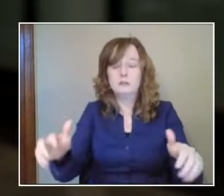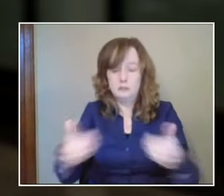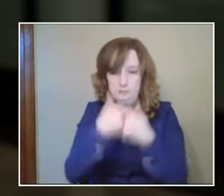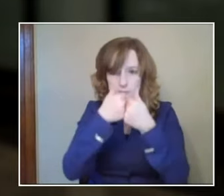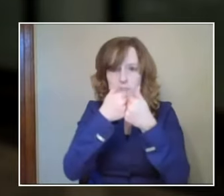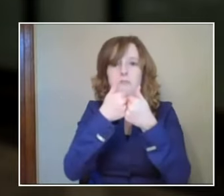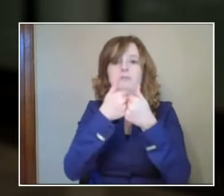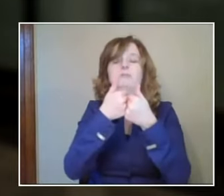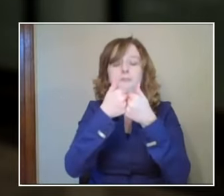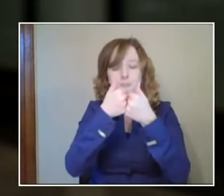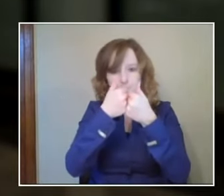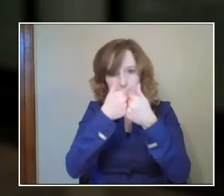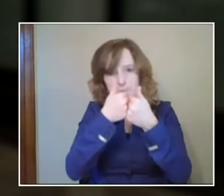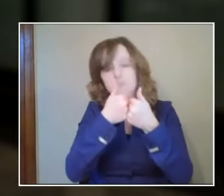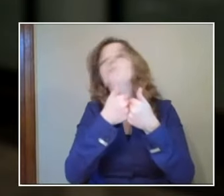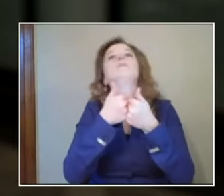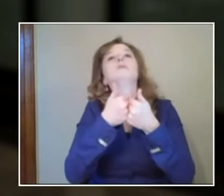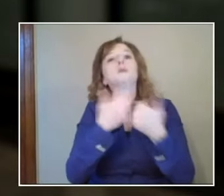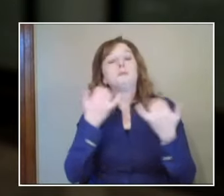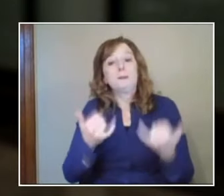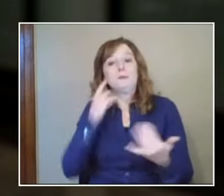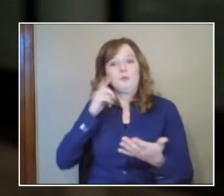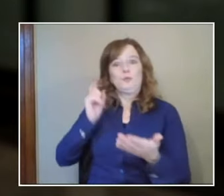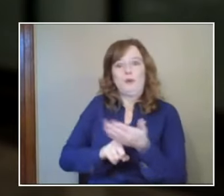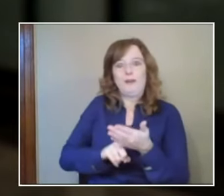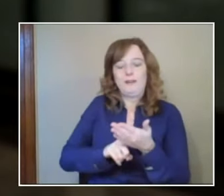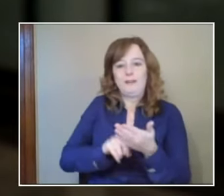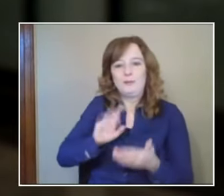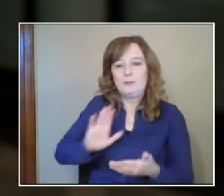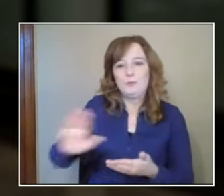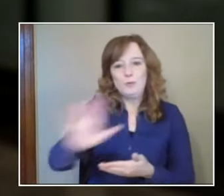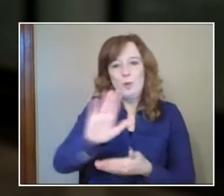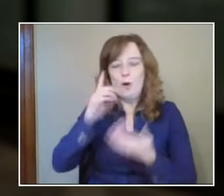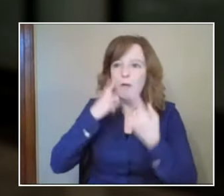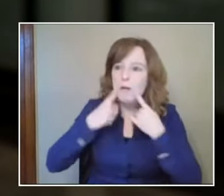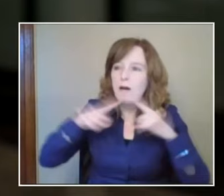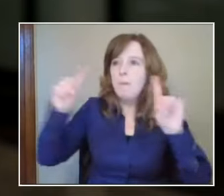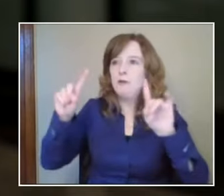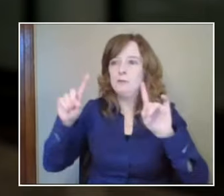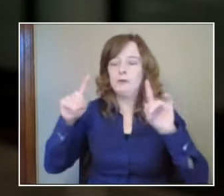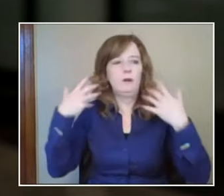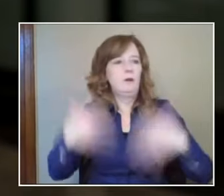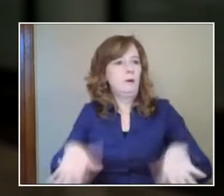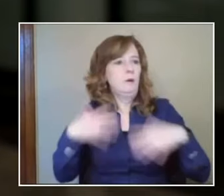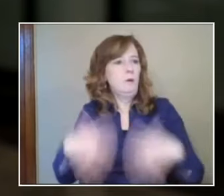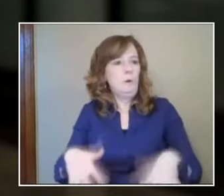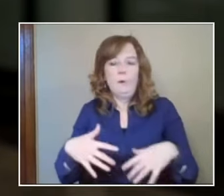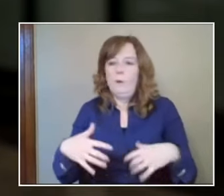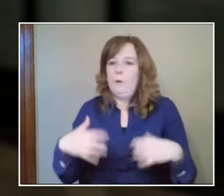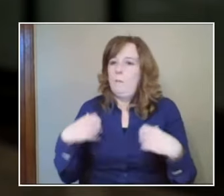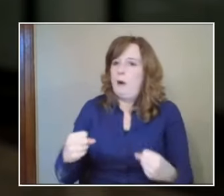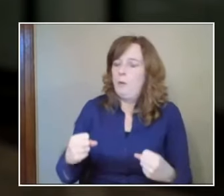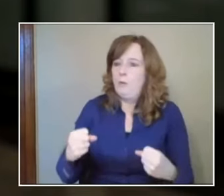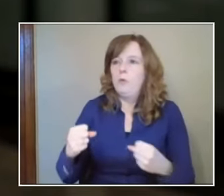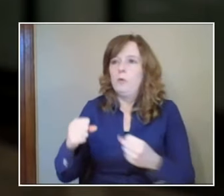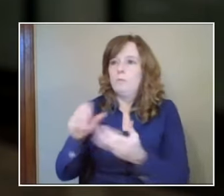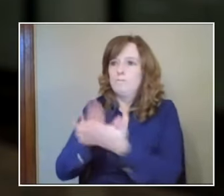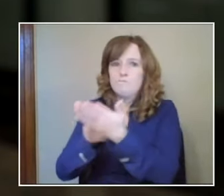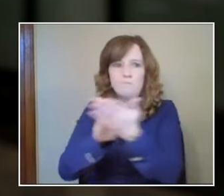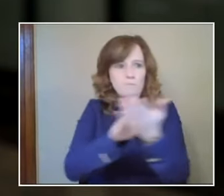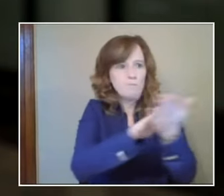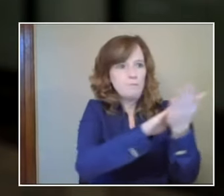you and your accomplishments that much more powerful. We're incredibly proud today to confer degrees upon each of